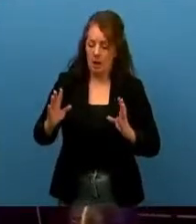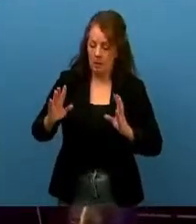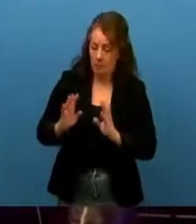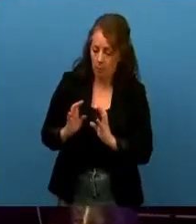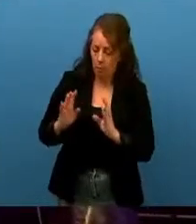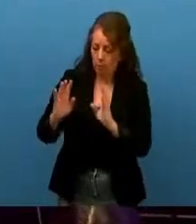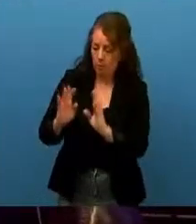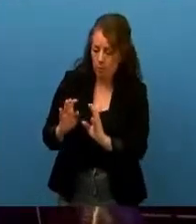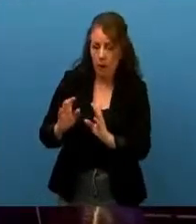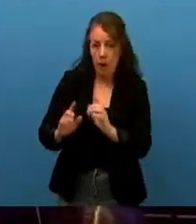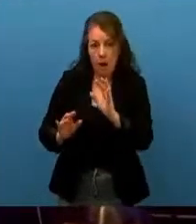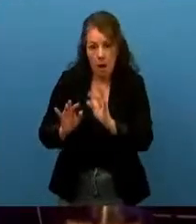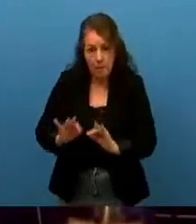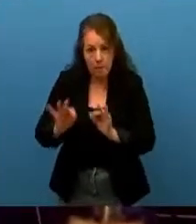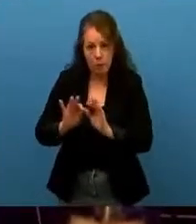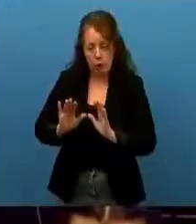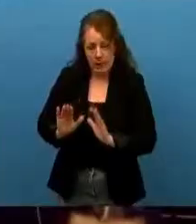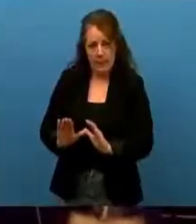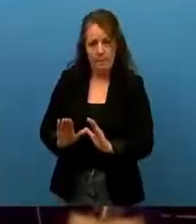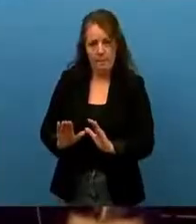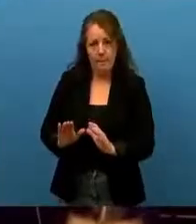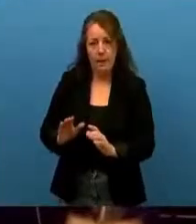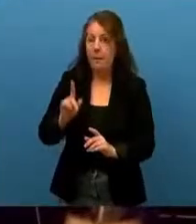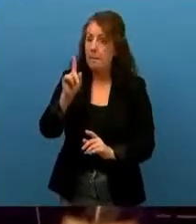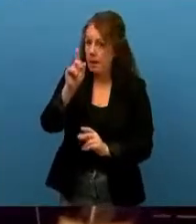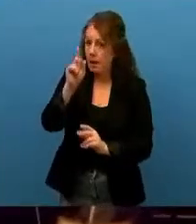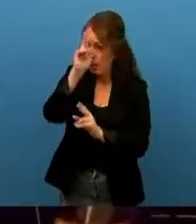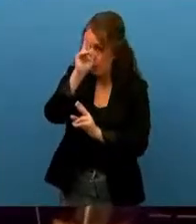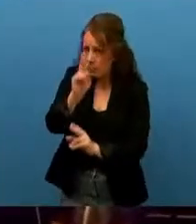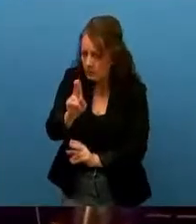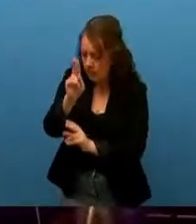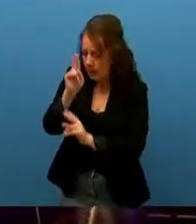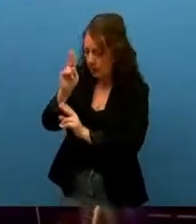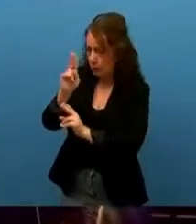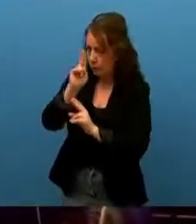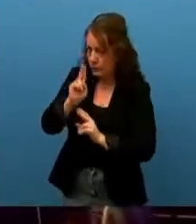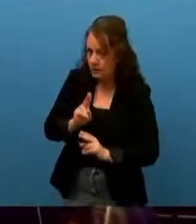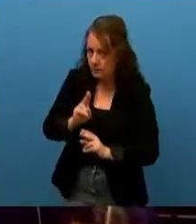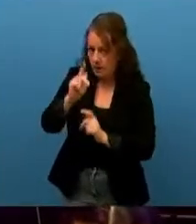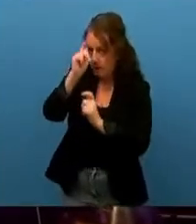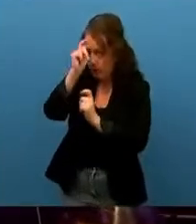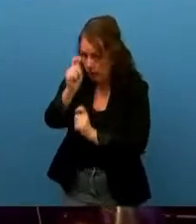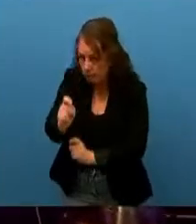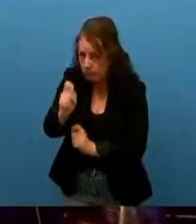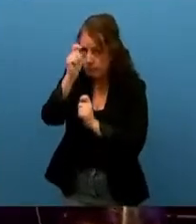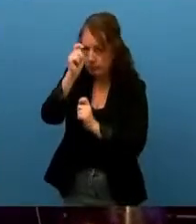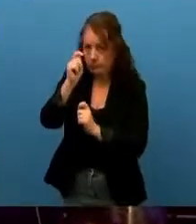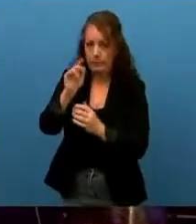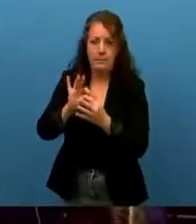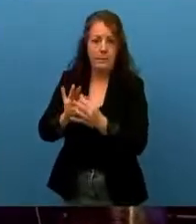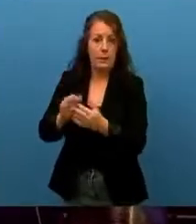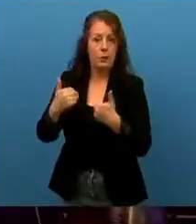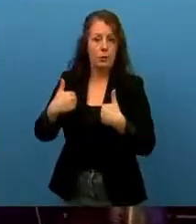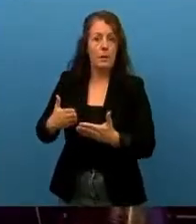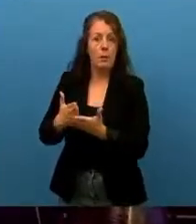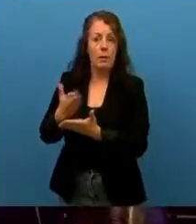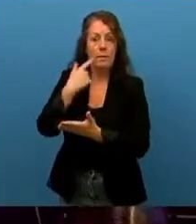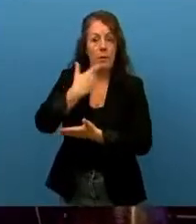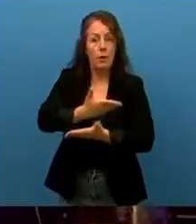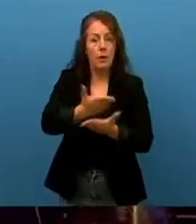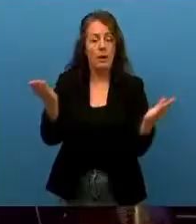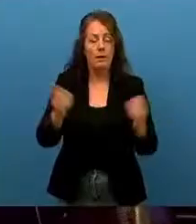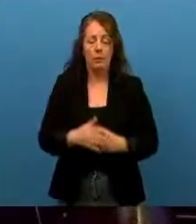an environment of mutual respect and ensuring always that the human rights of all are upheld. In this vein,